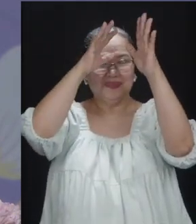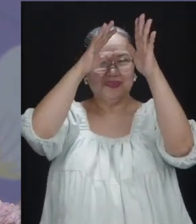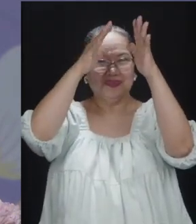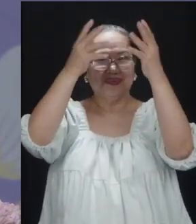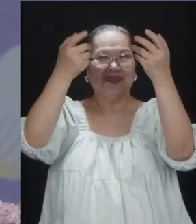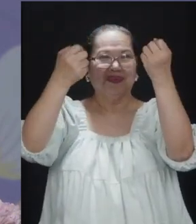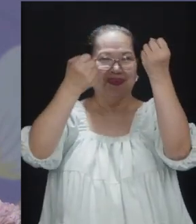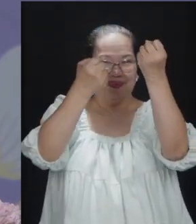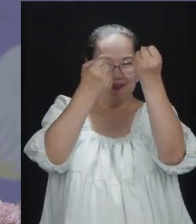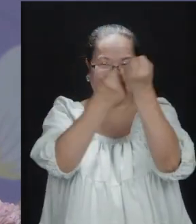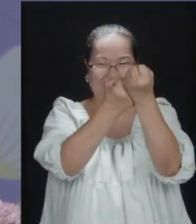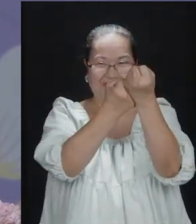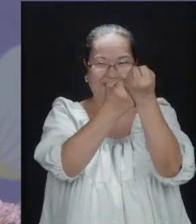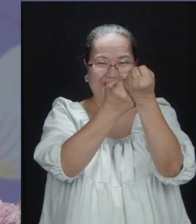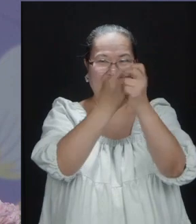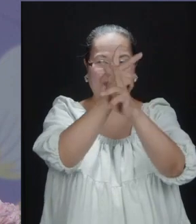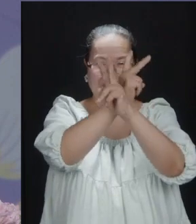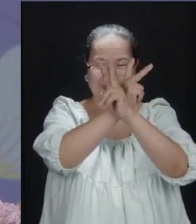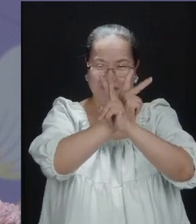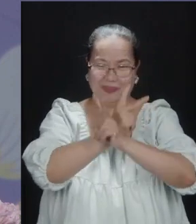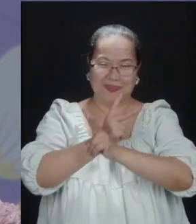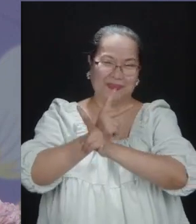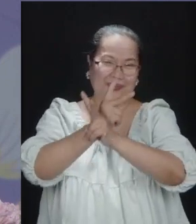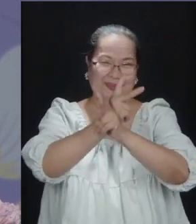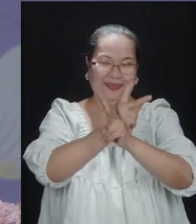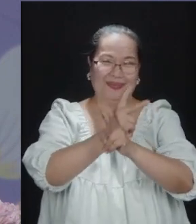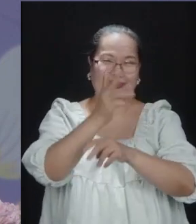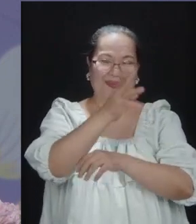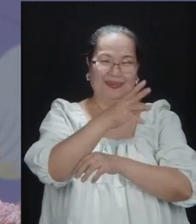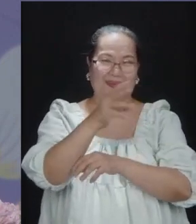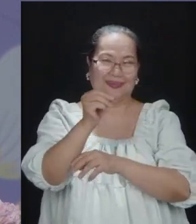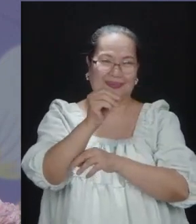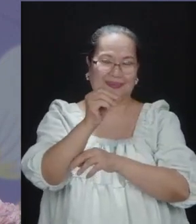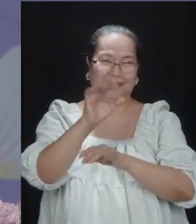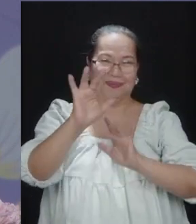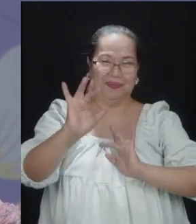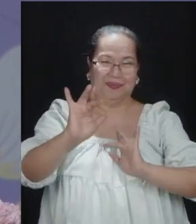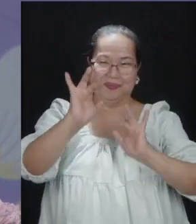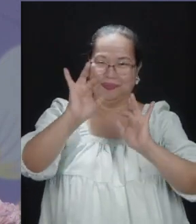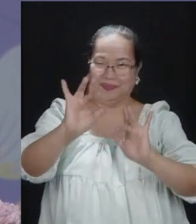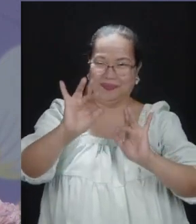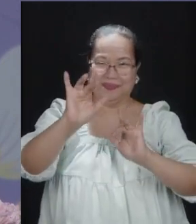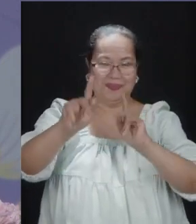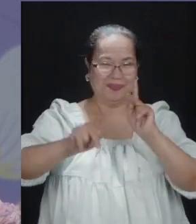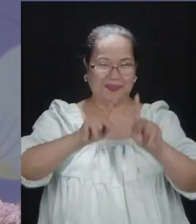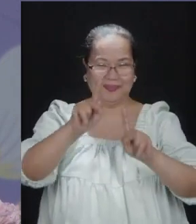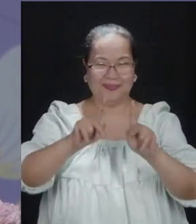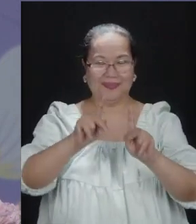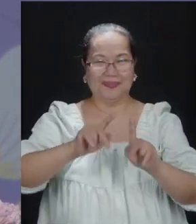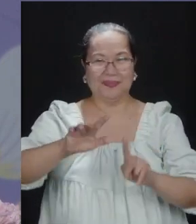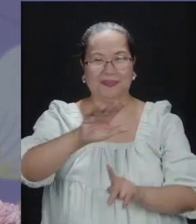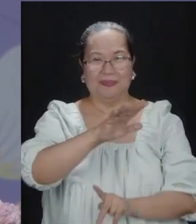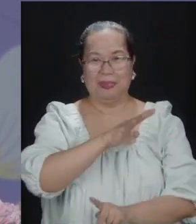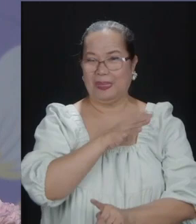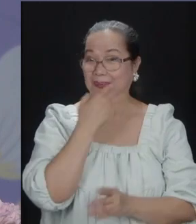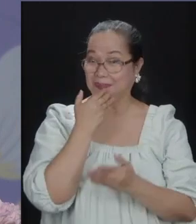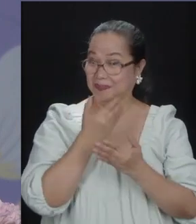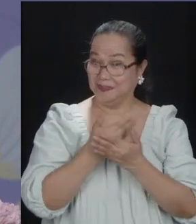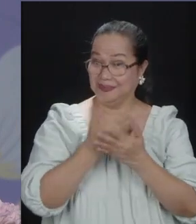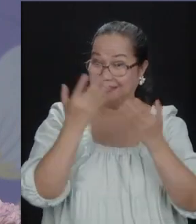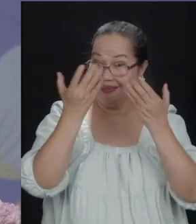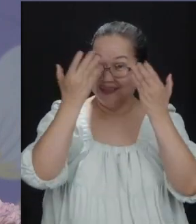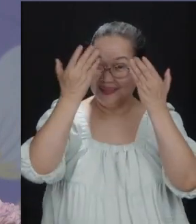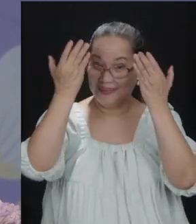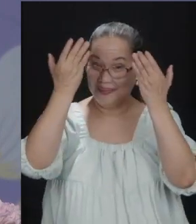provision, care, and compassion for His people. It's good to be